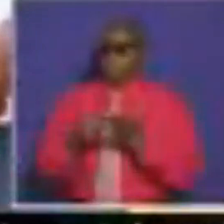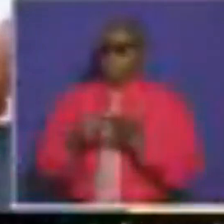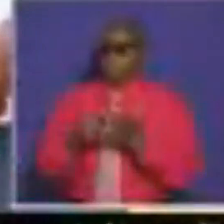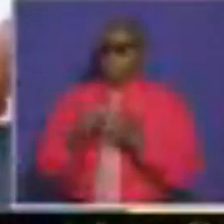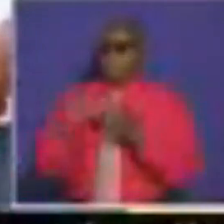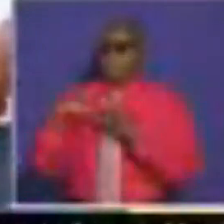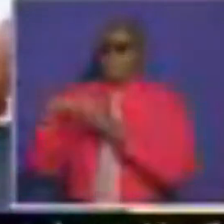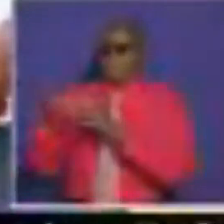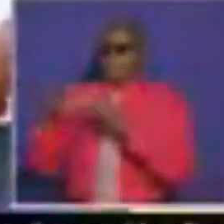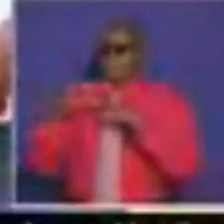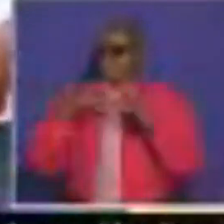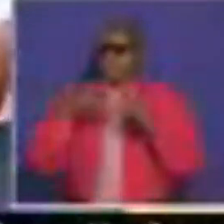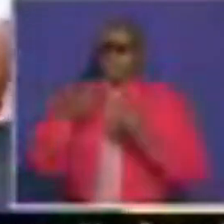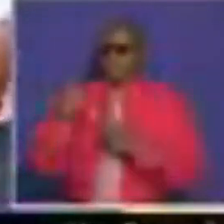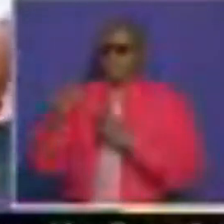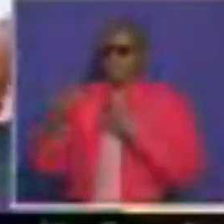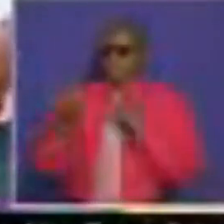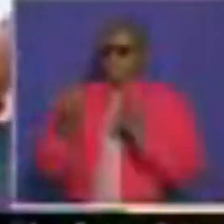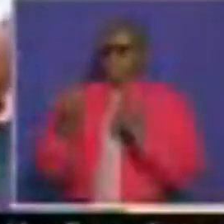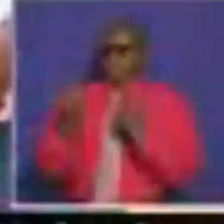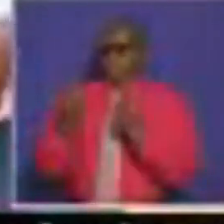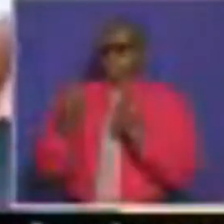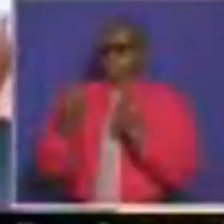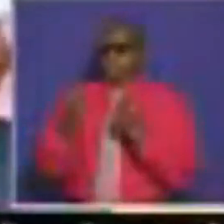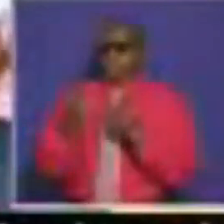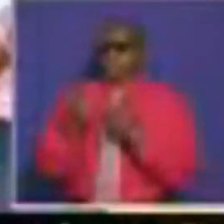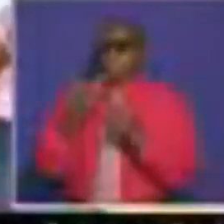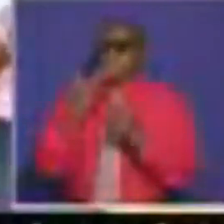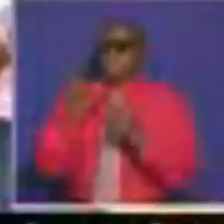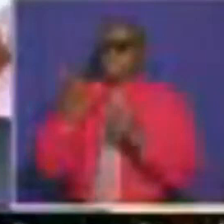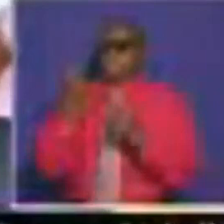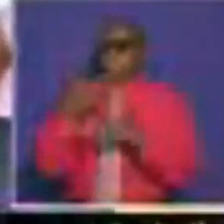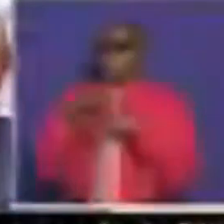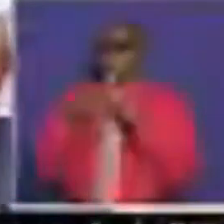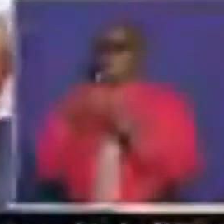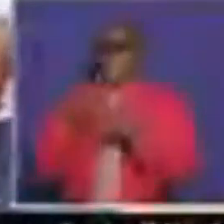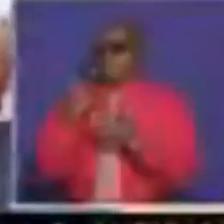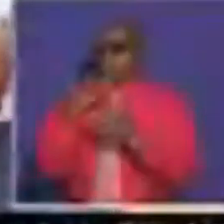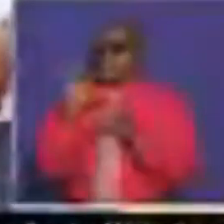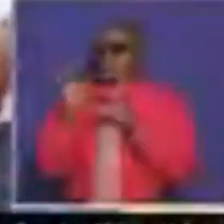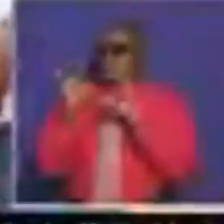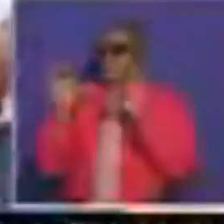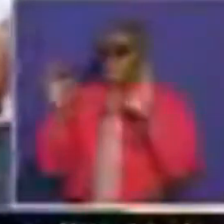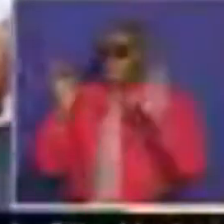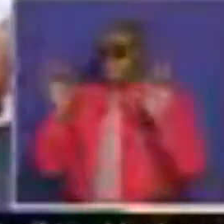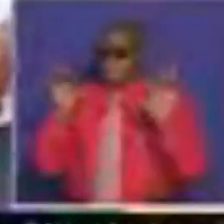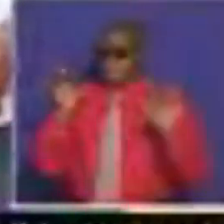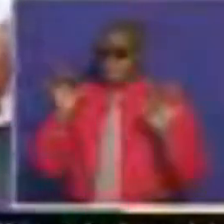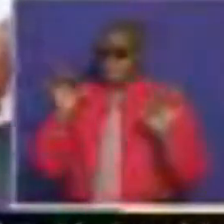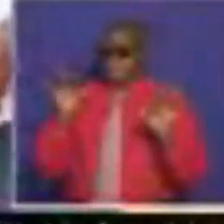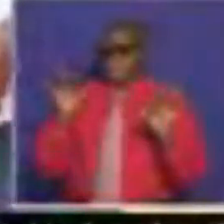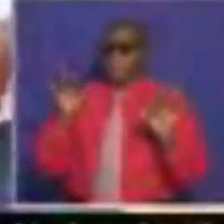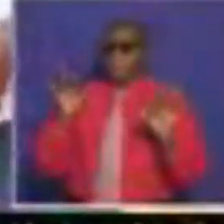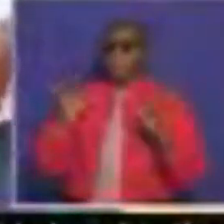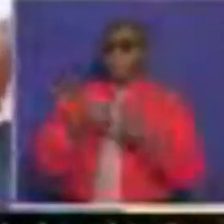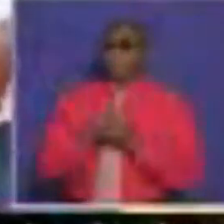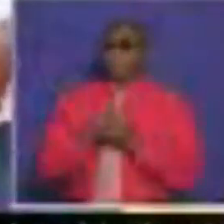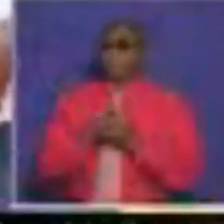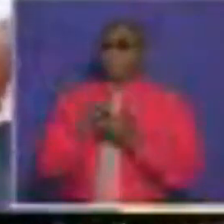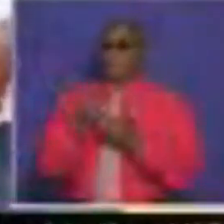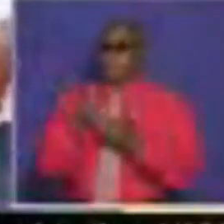each team is now well queued, and they know who are the best players to pick, and most of the players are back from injury. And